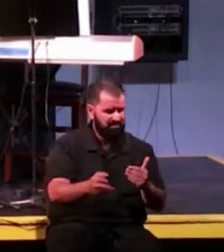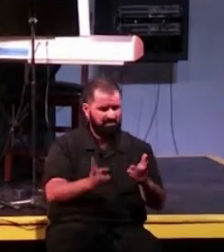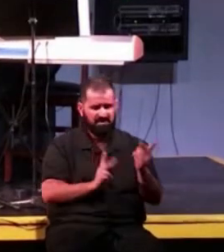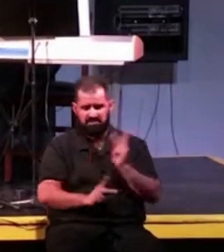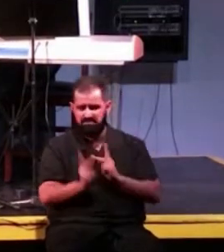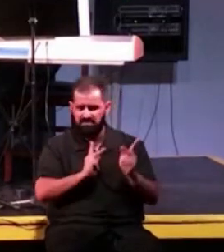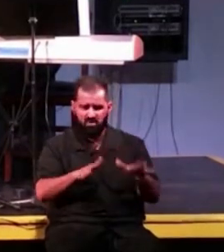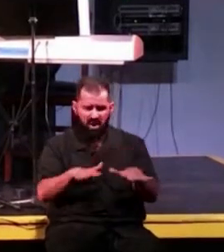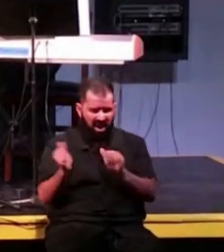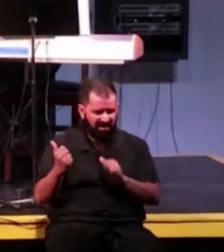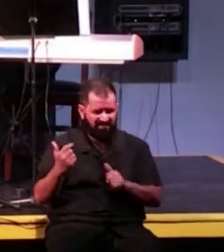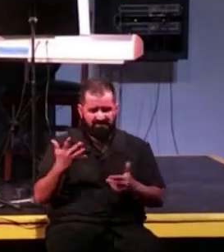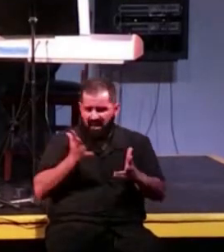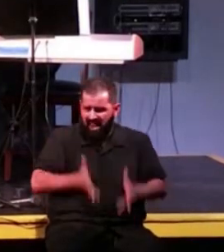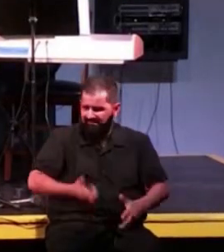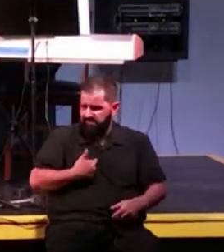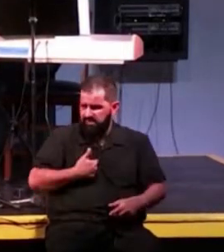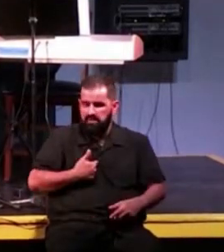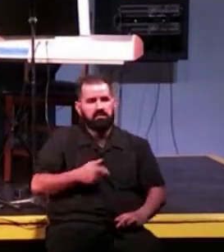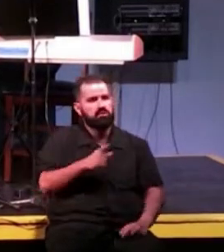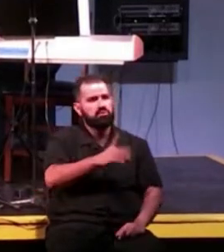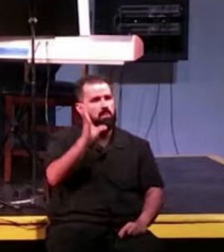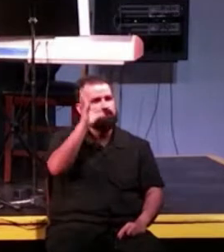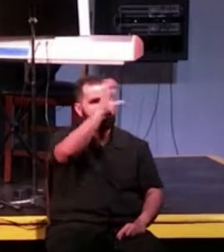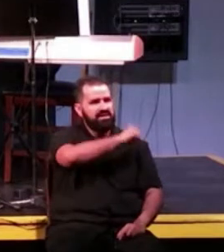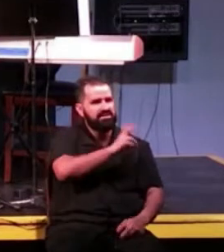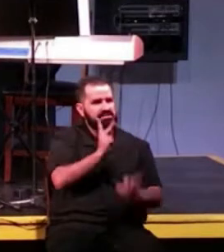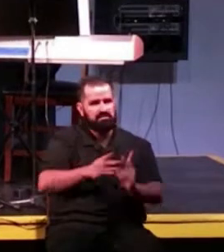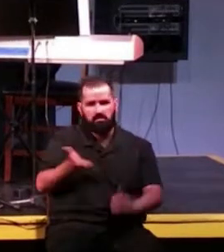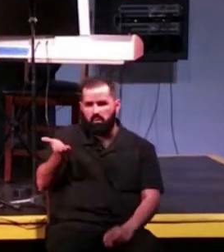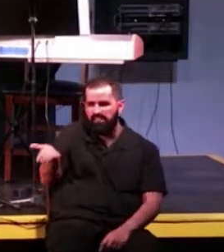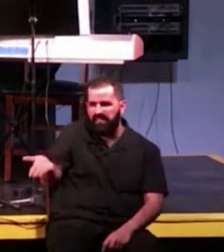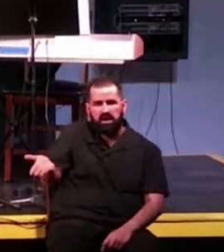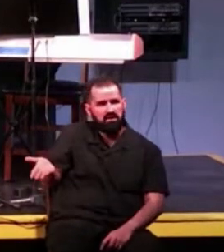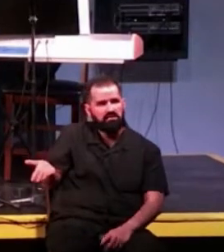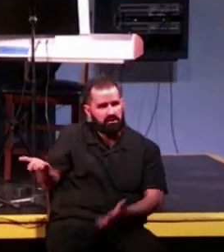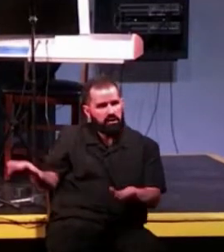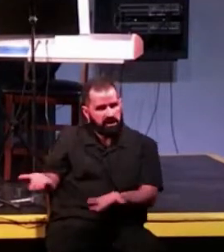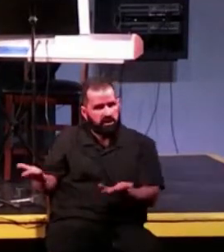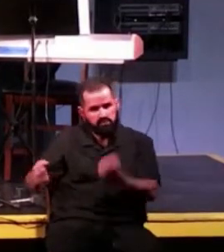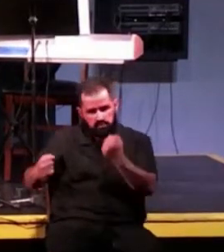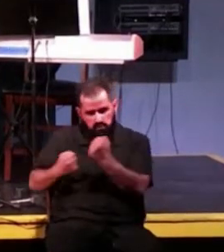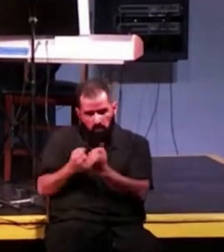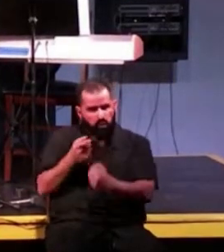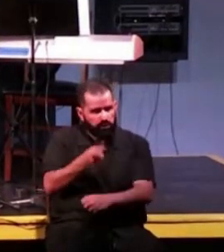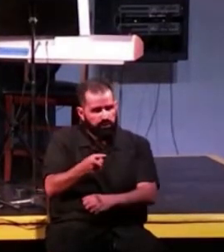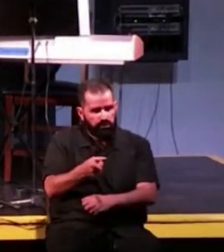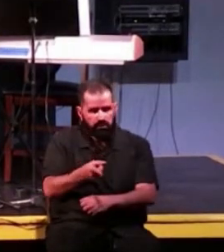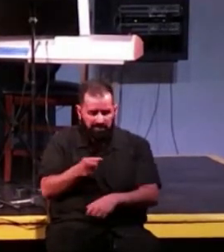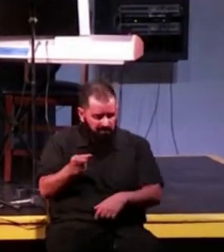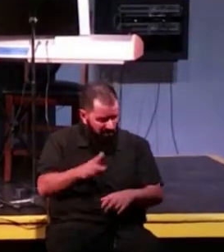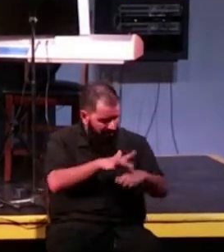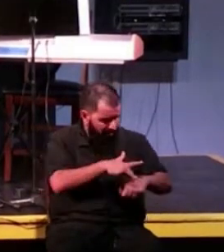that left you that you have ignored and taken for granted the people that are actually with you on your